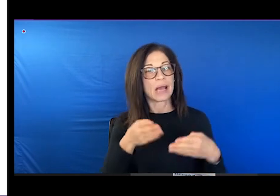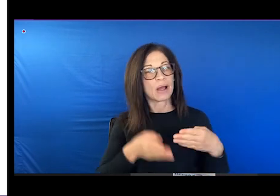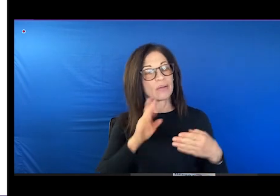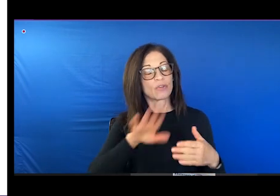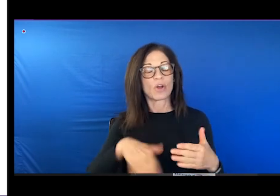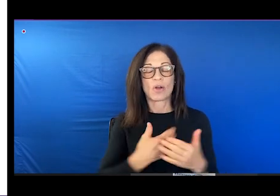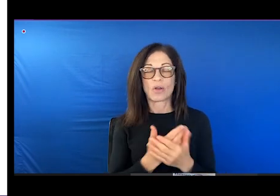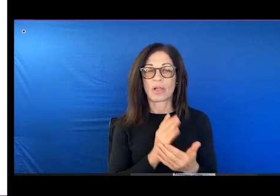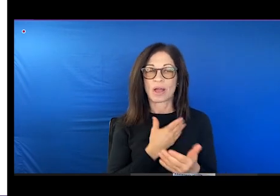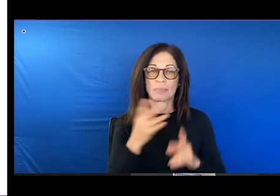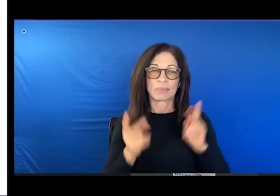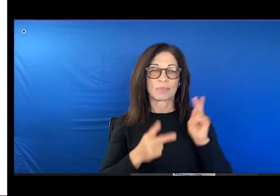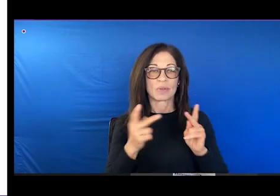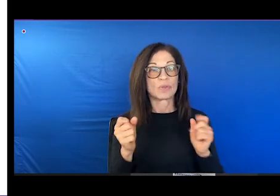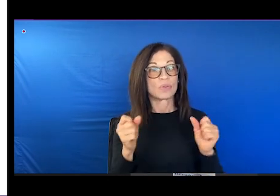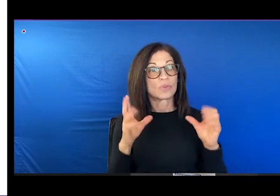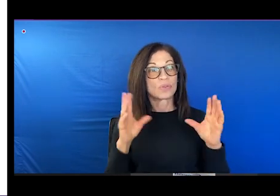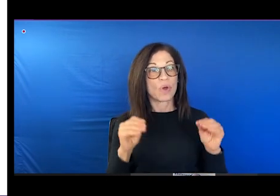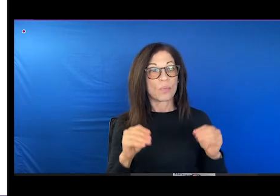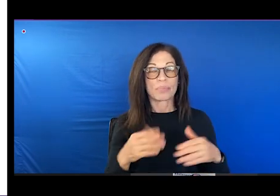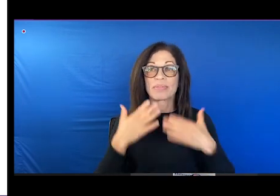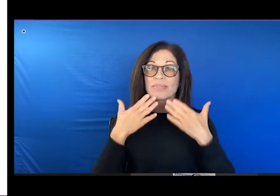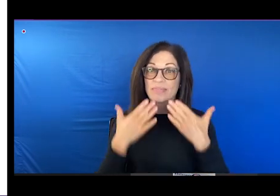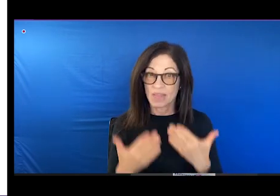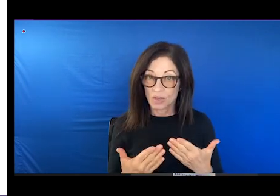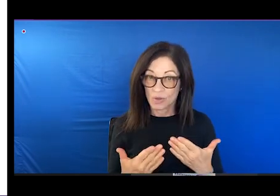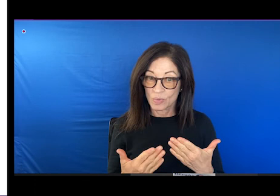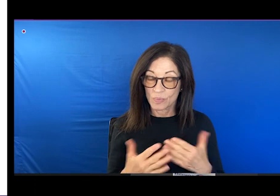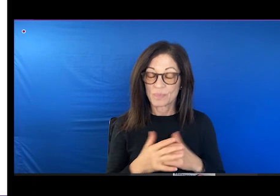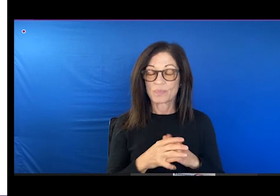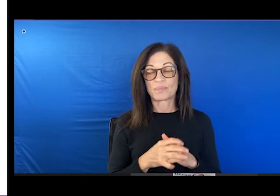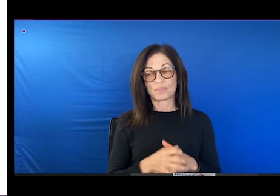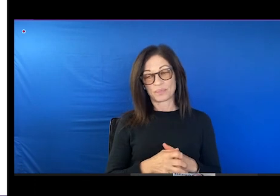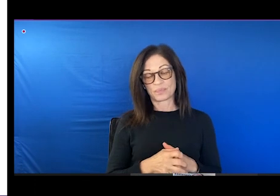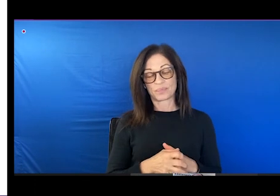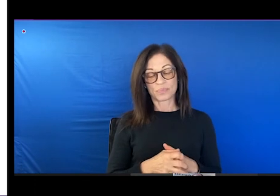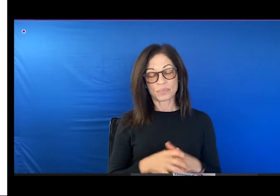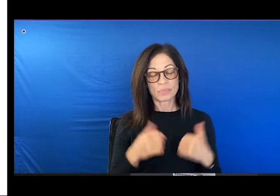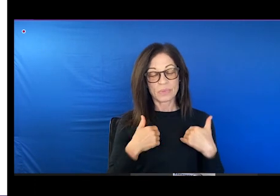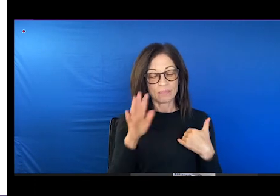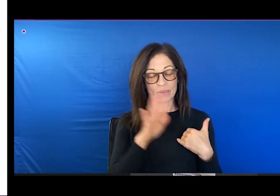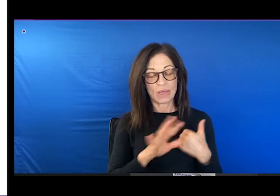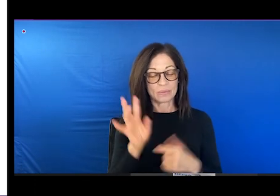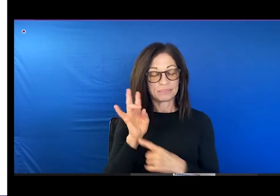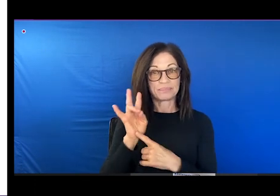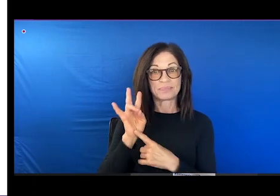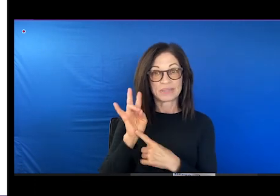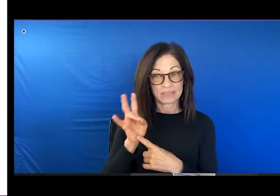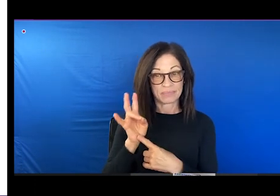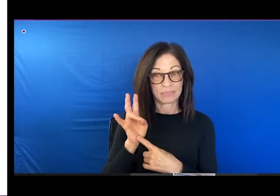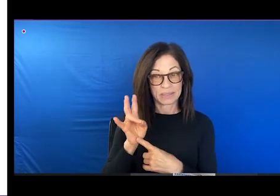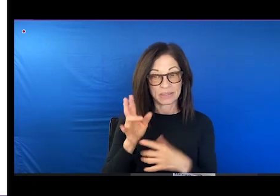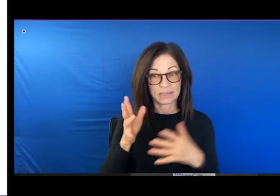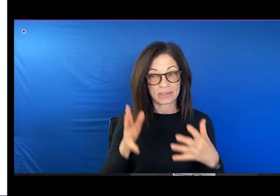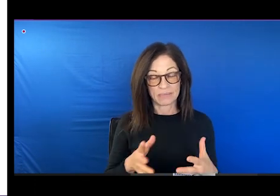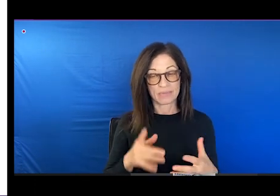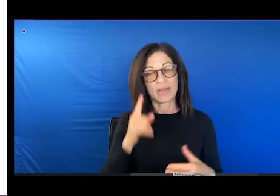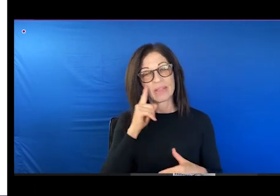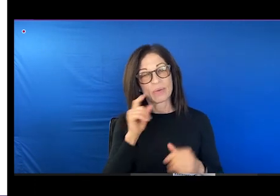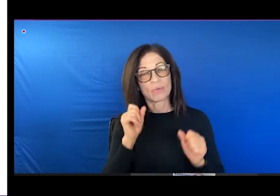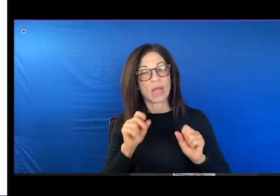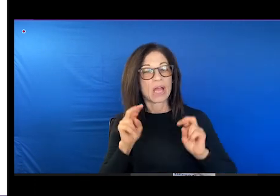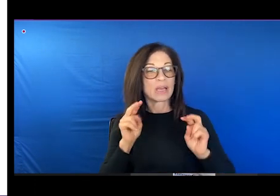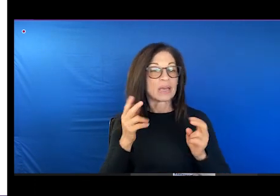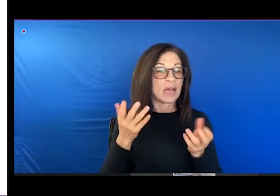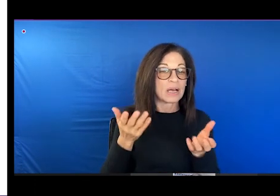out. We want the best outcomes for all our individuals. So thank you. I have about 7 minutes. I